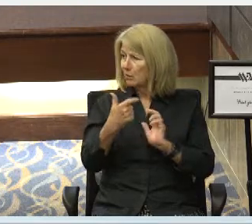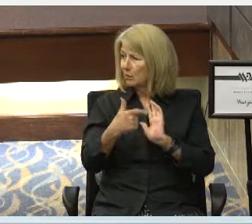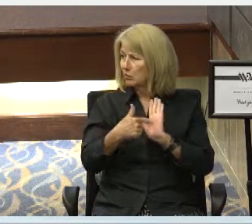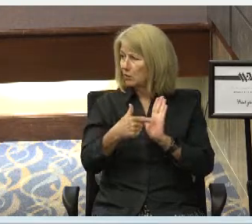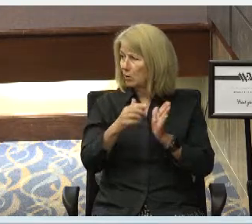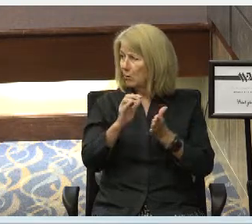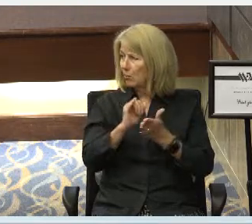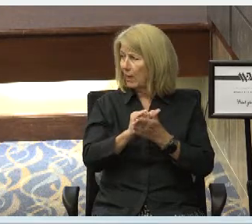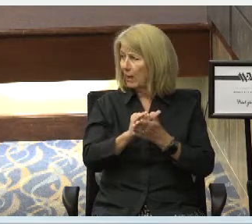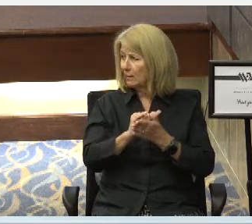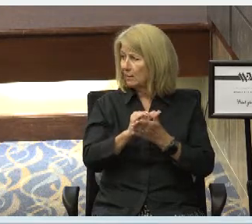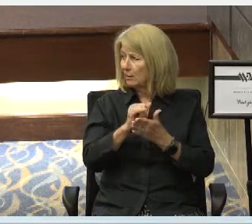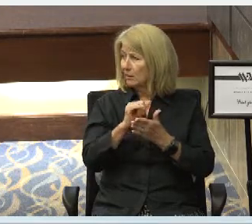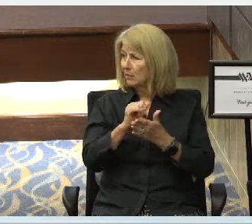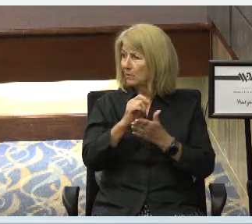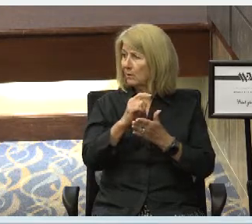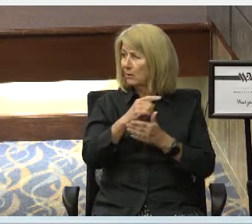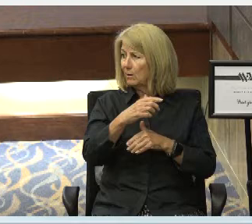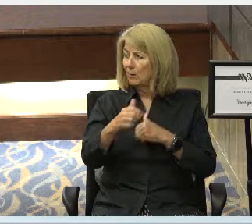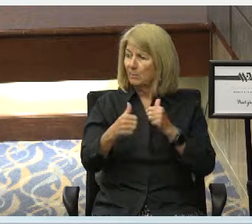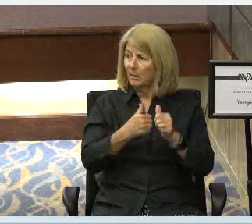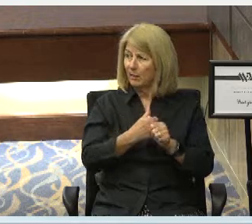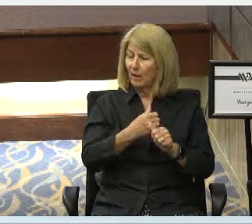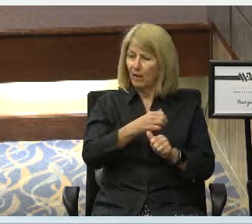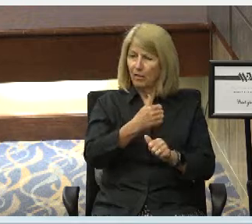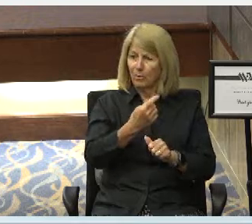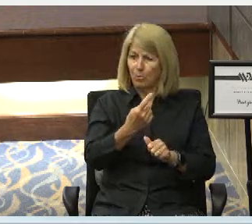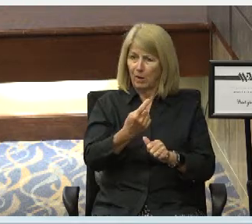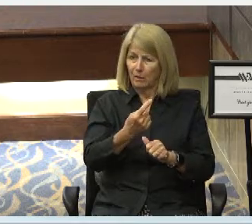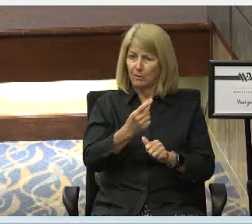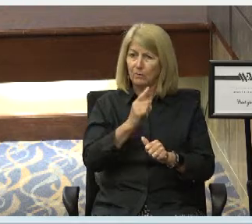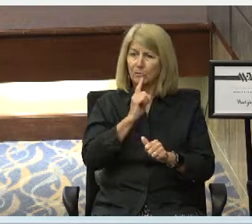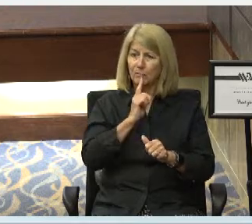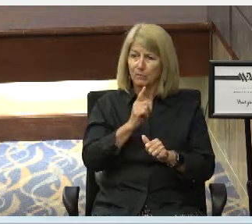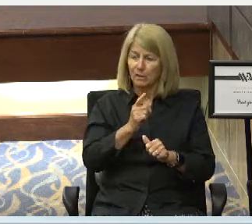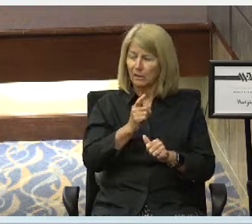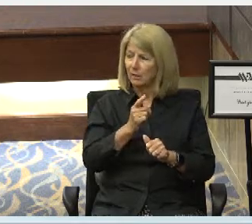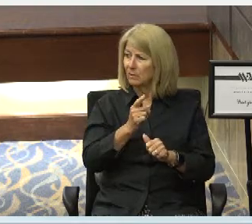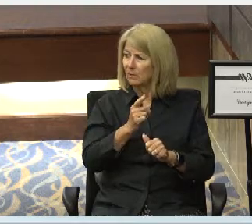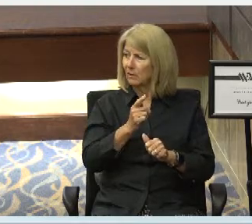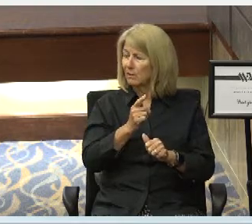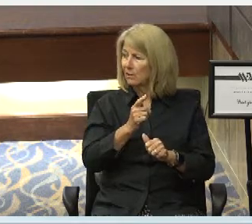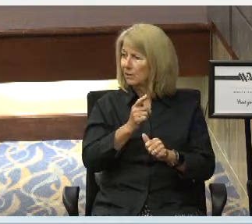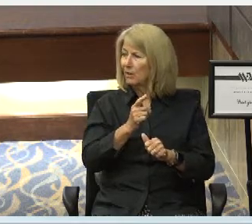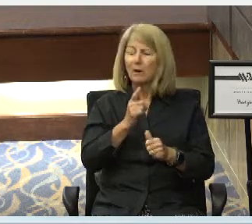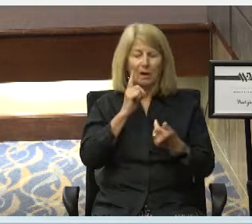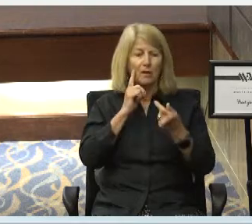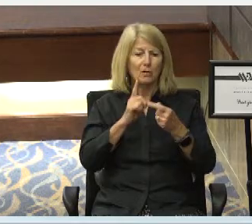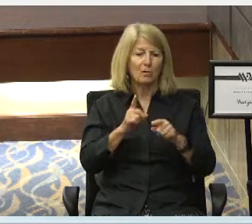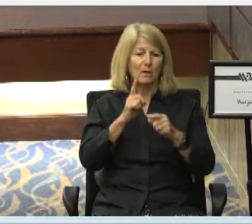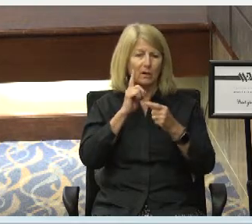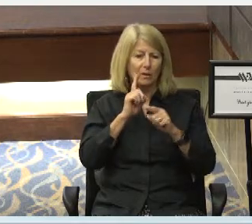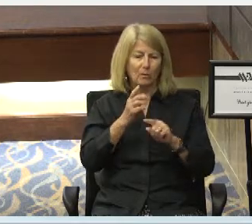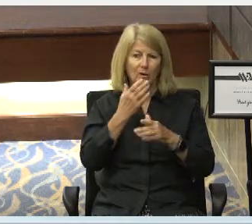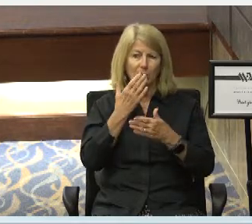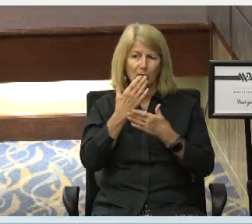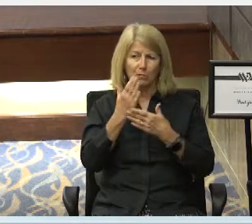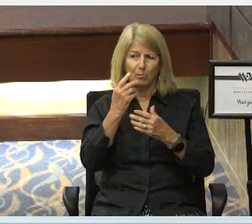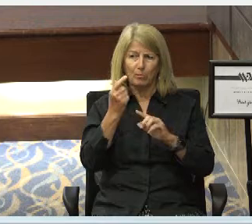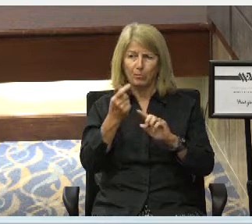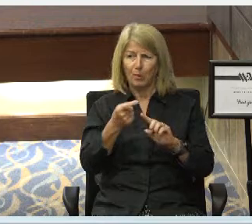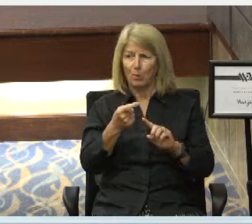land behind 1 is already owned by this Waco. Yes, sir. It's a great point, great highlight there. And of